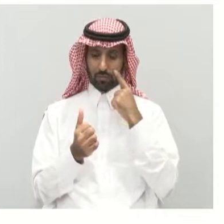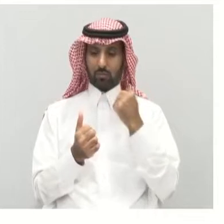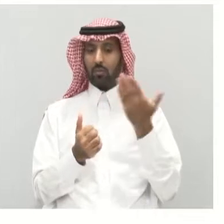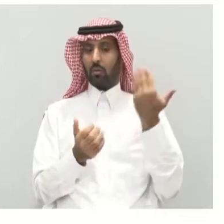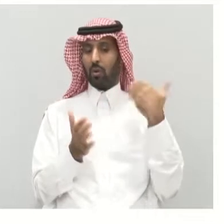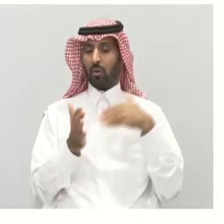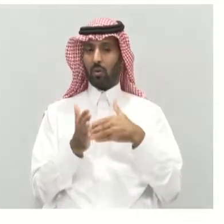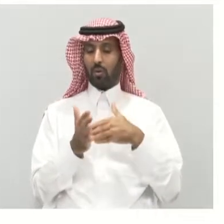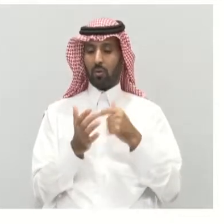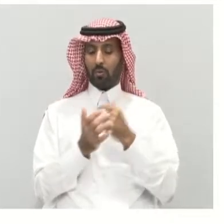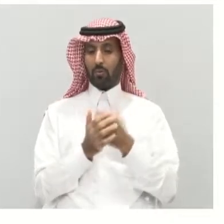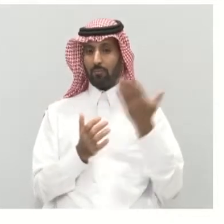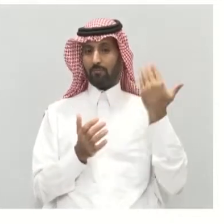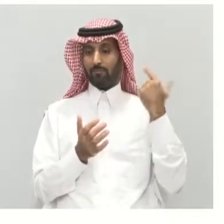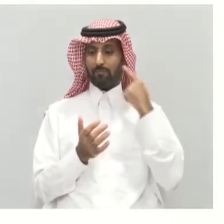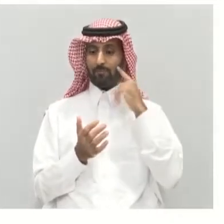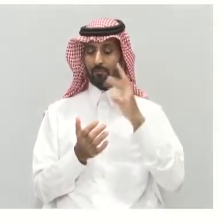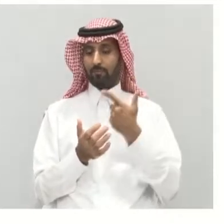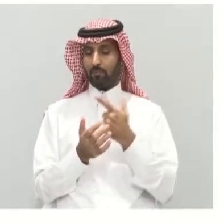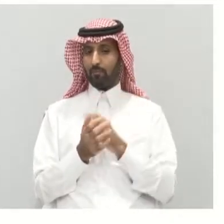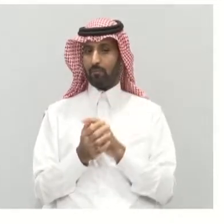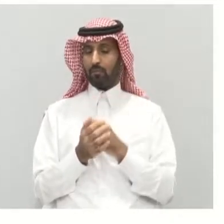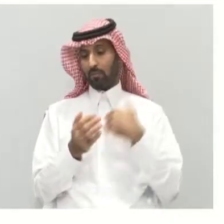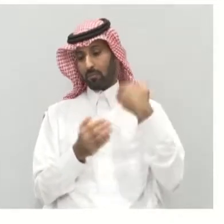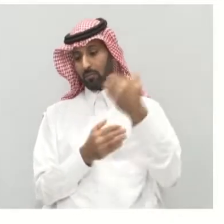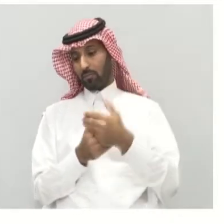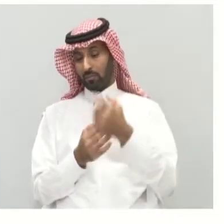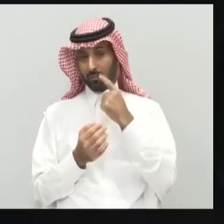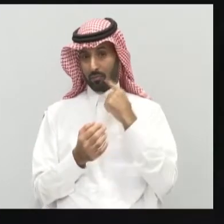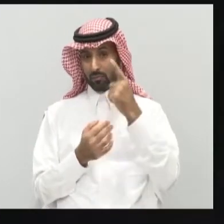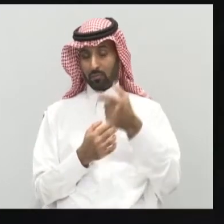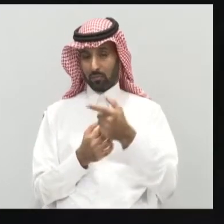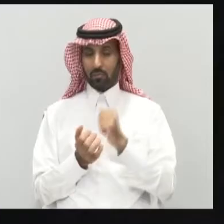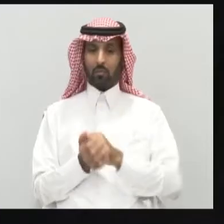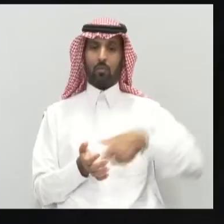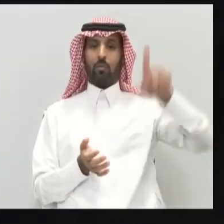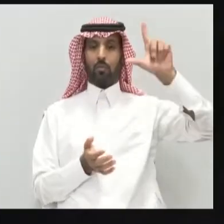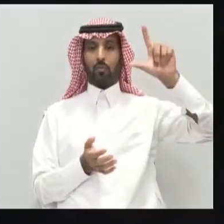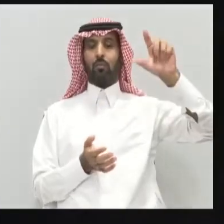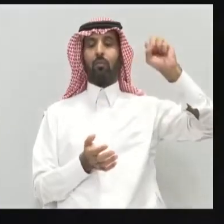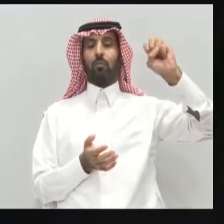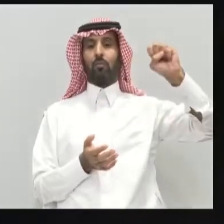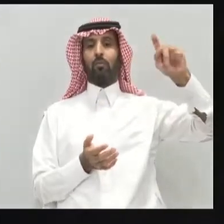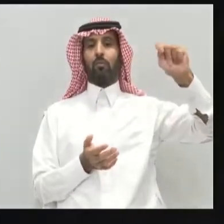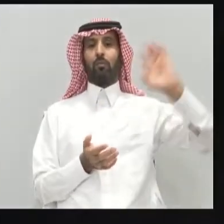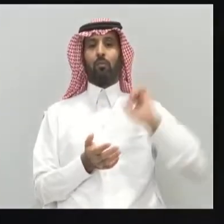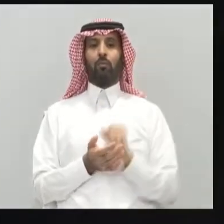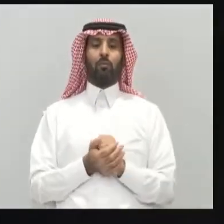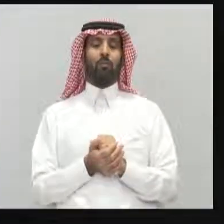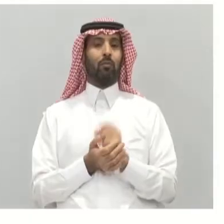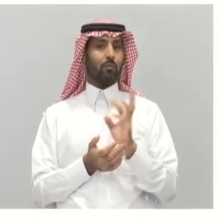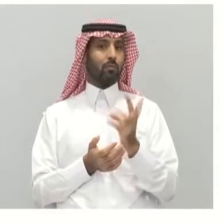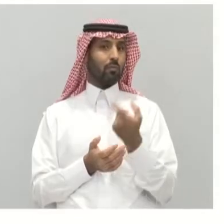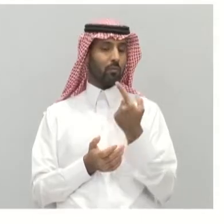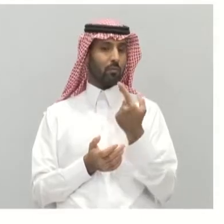last, yesterday, and ago. These, when you say last, do we use last alone? No, we use